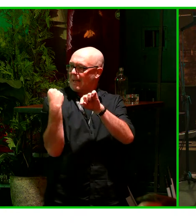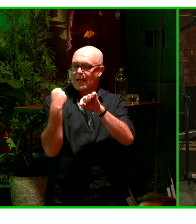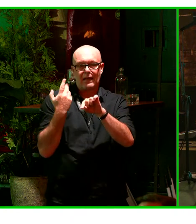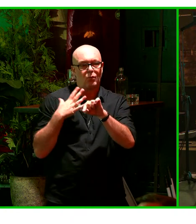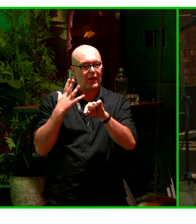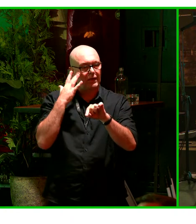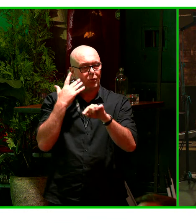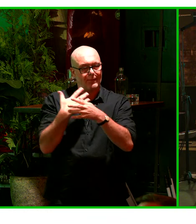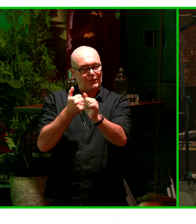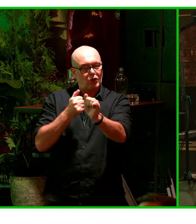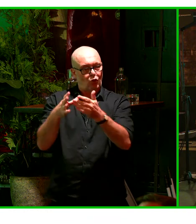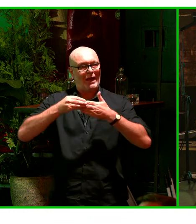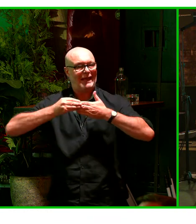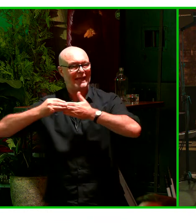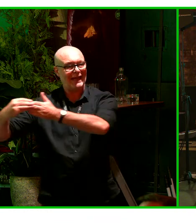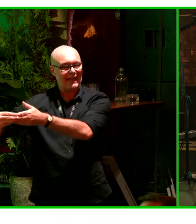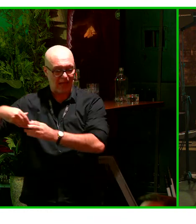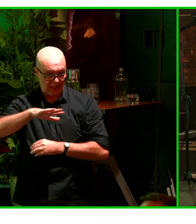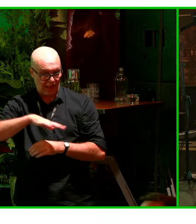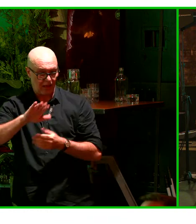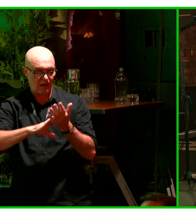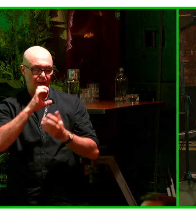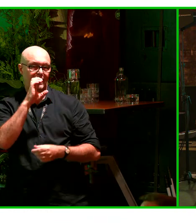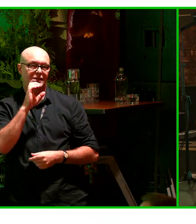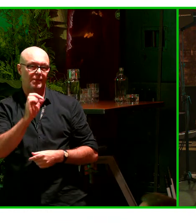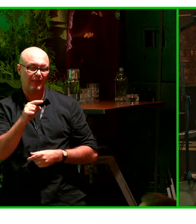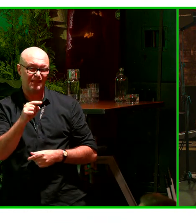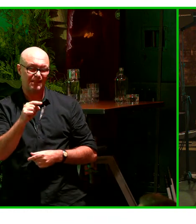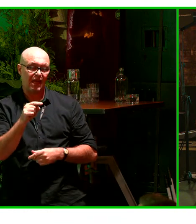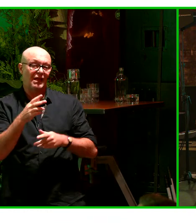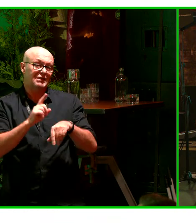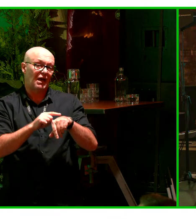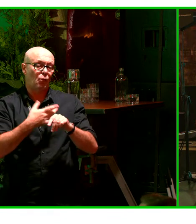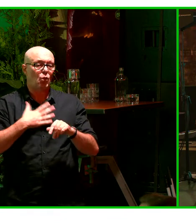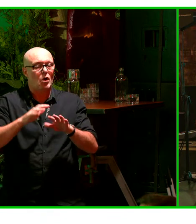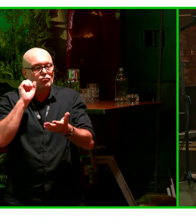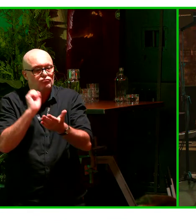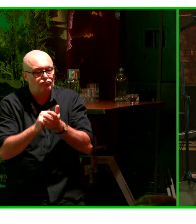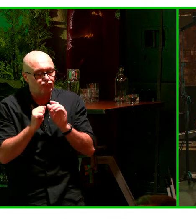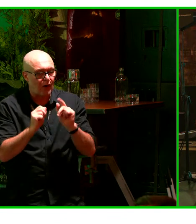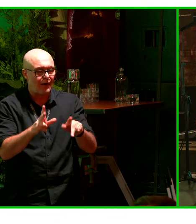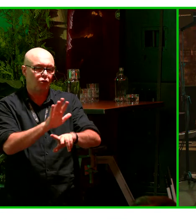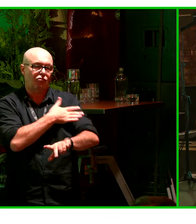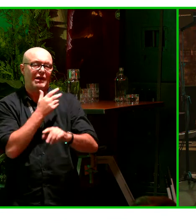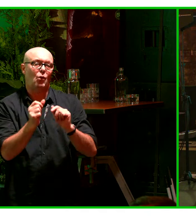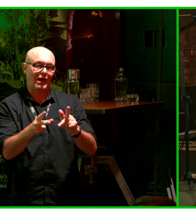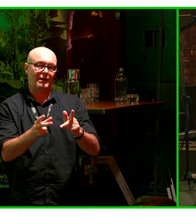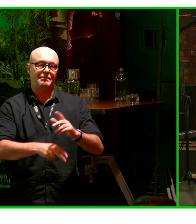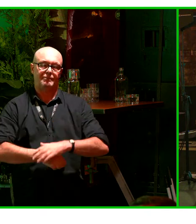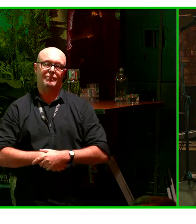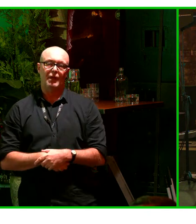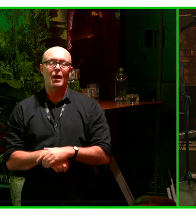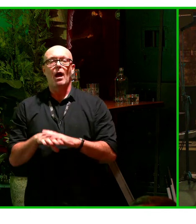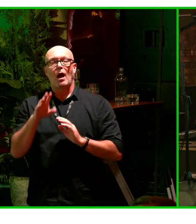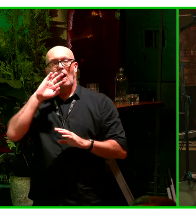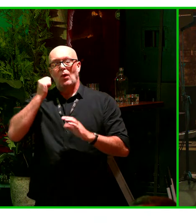leader, but this time doing it in the right way, and that's why it's so exciting. Helen, but I'm just going to finish on a point by saying there's a wrong